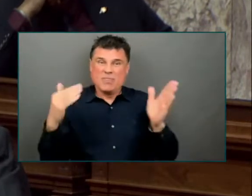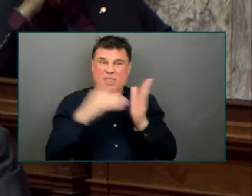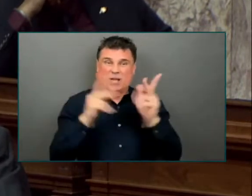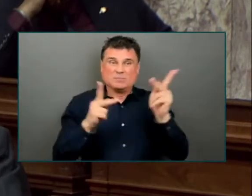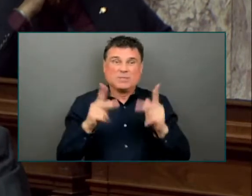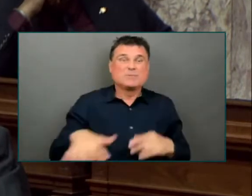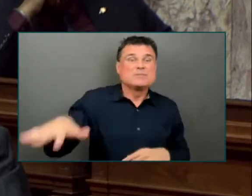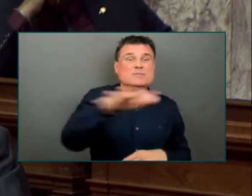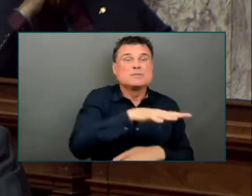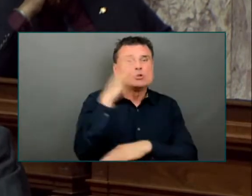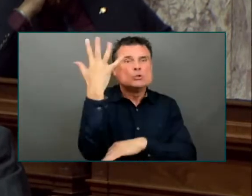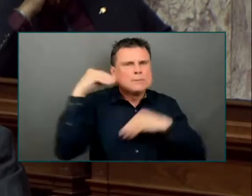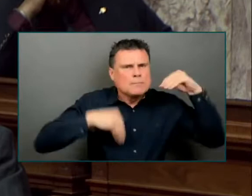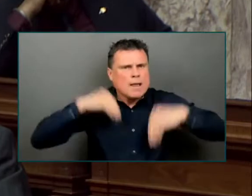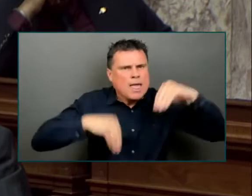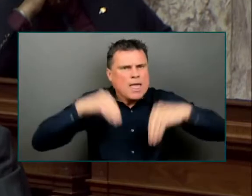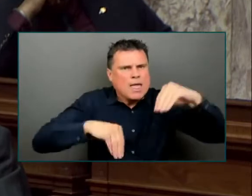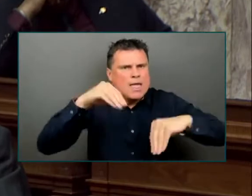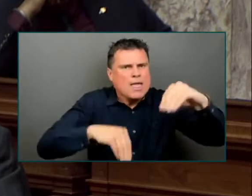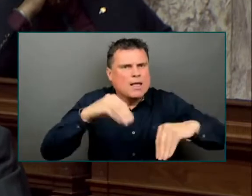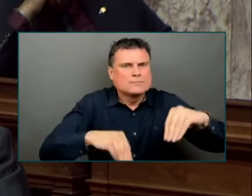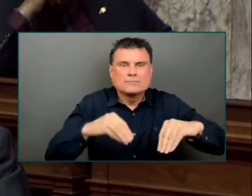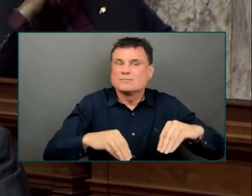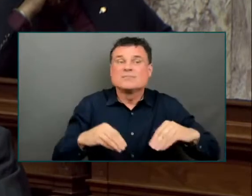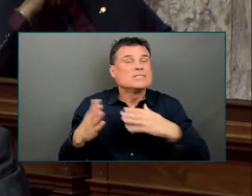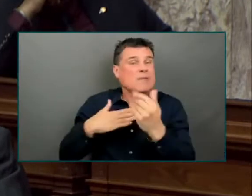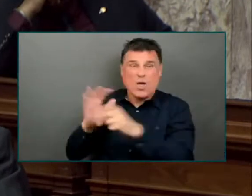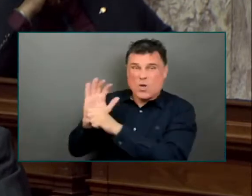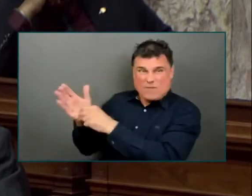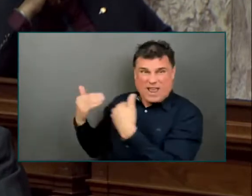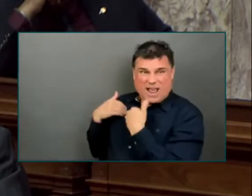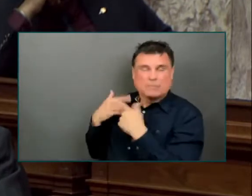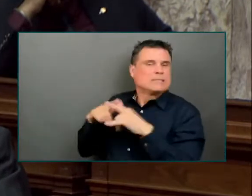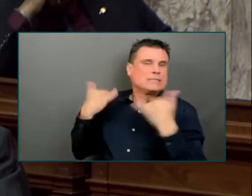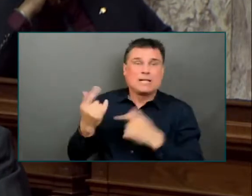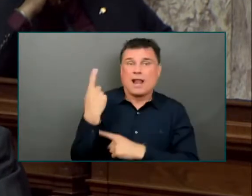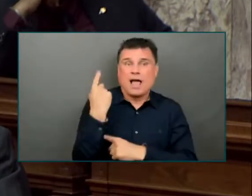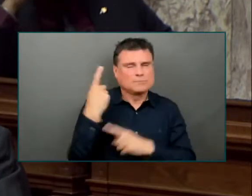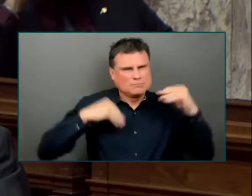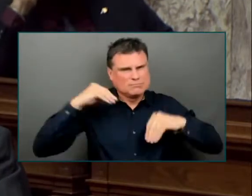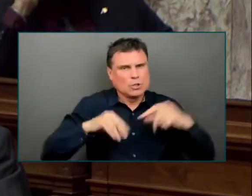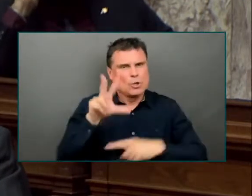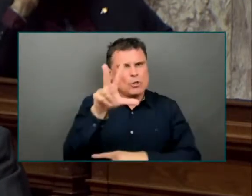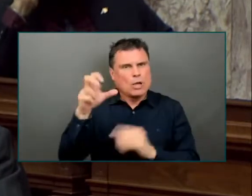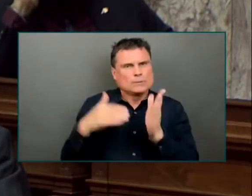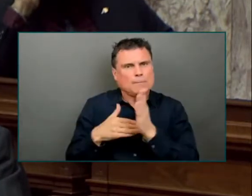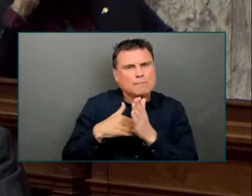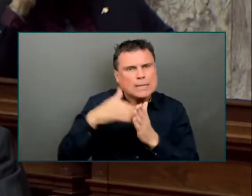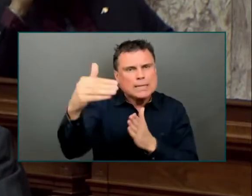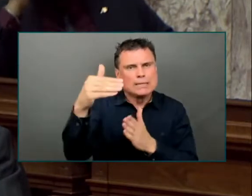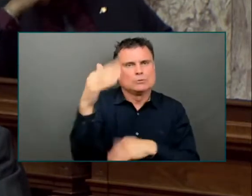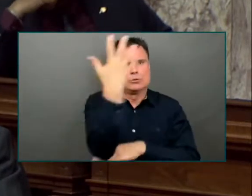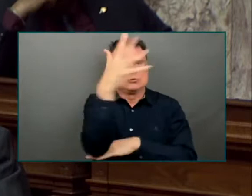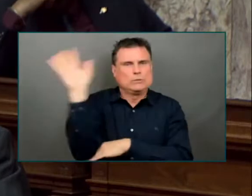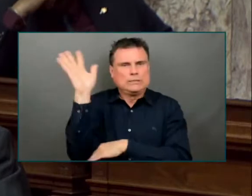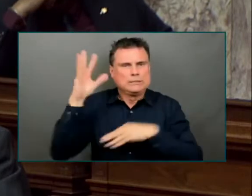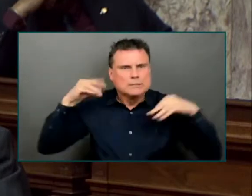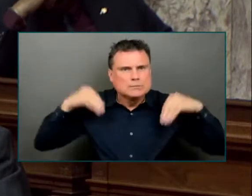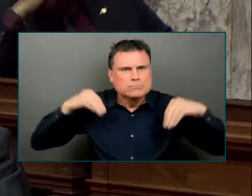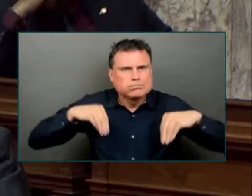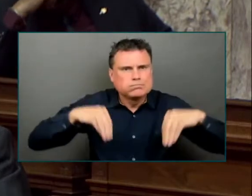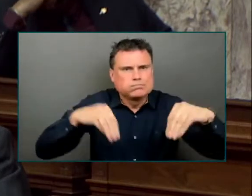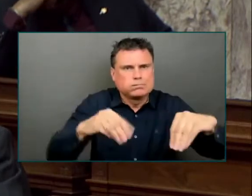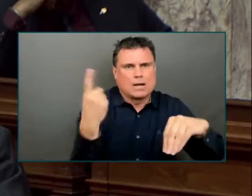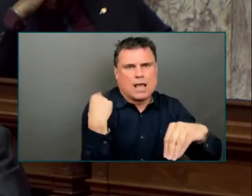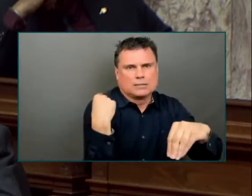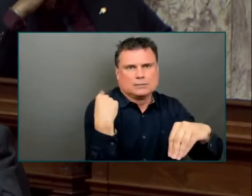and pine beetle. The result was an astonishing 300 million seedlings planted, with another 300 million planned